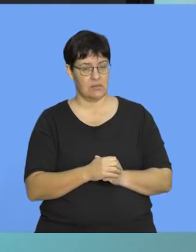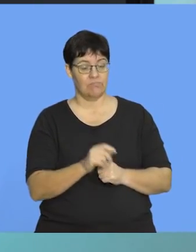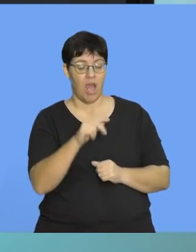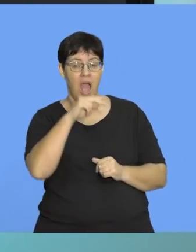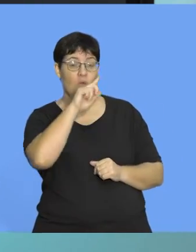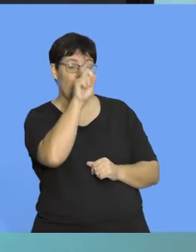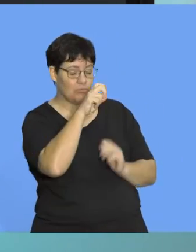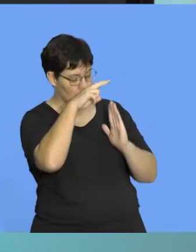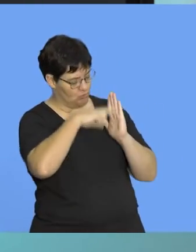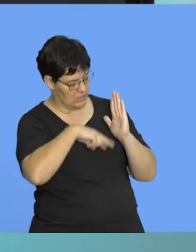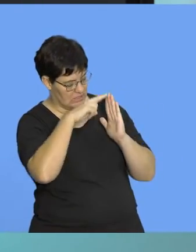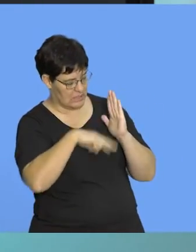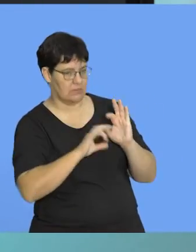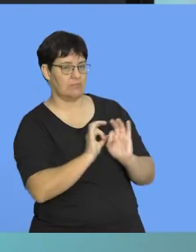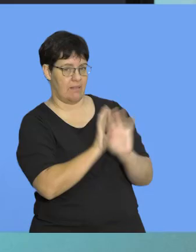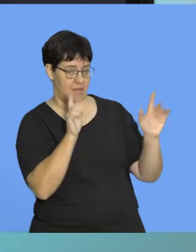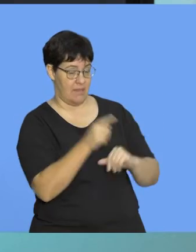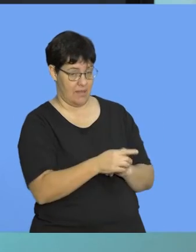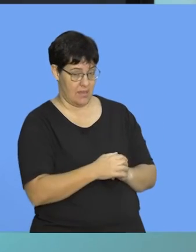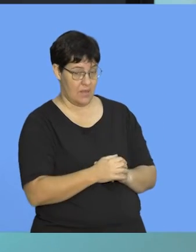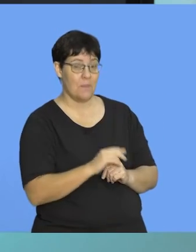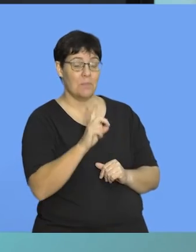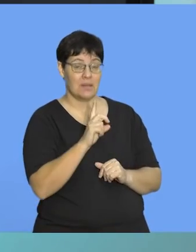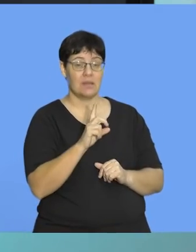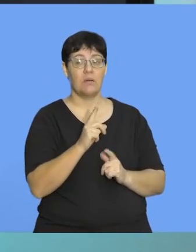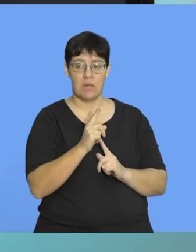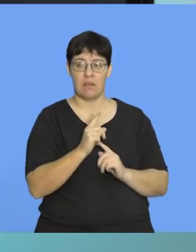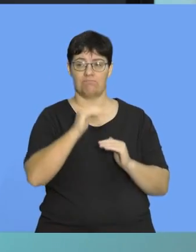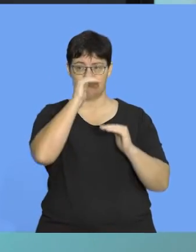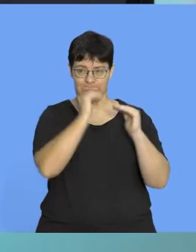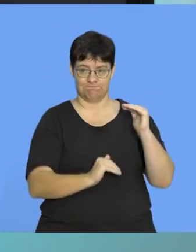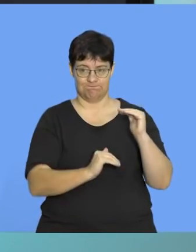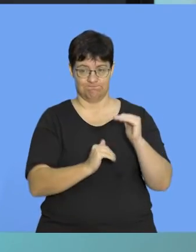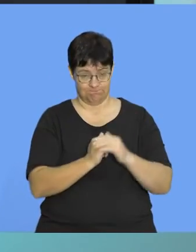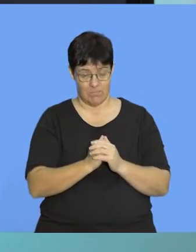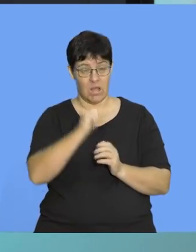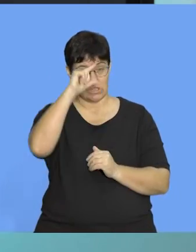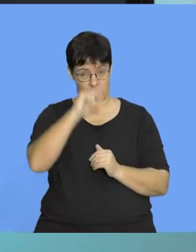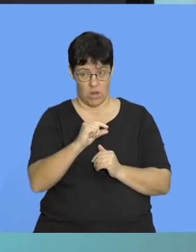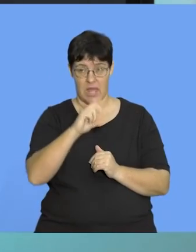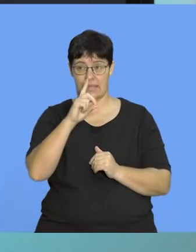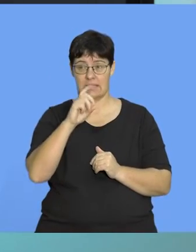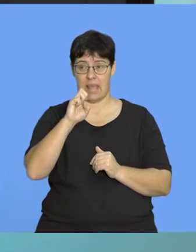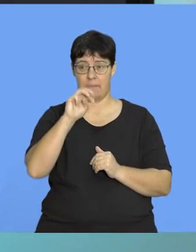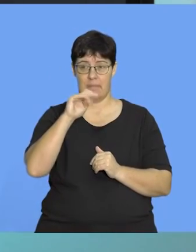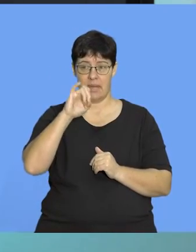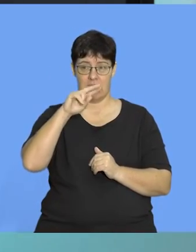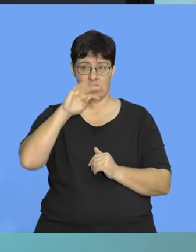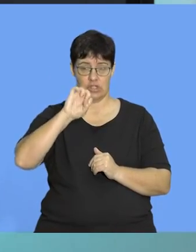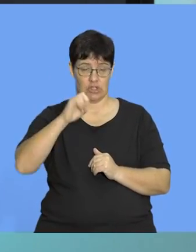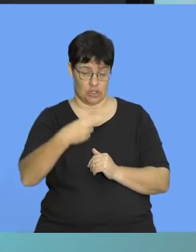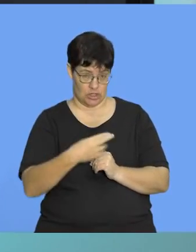this question carefully. Diminished means made smaller. I said it's made